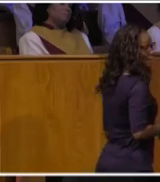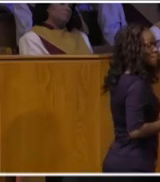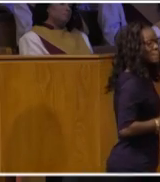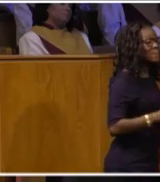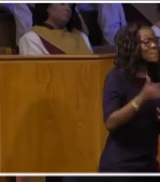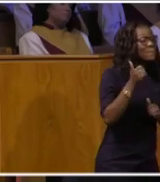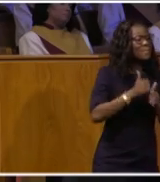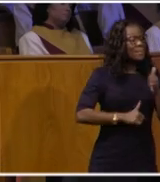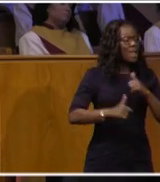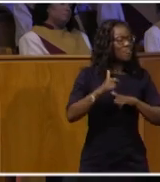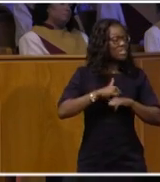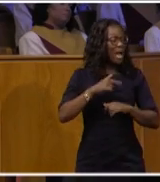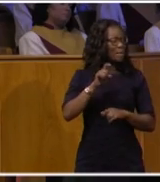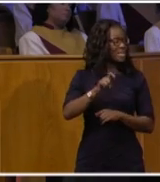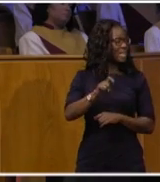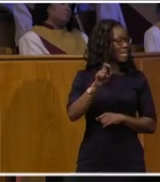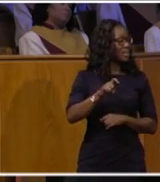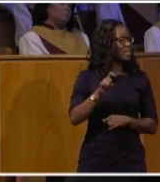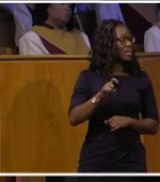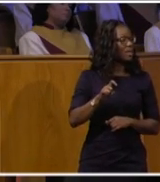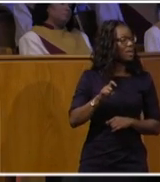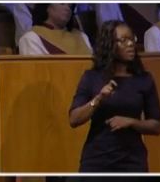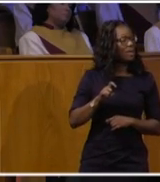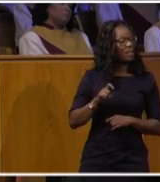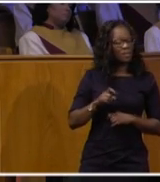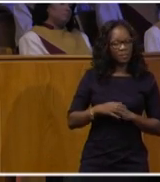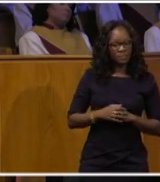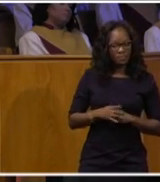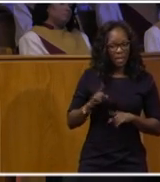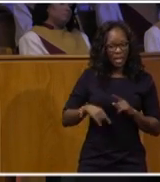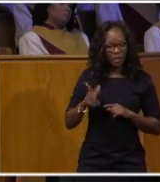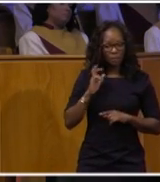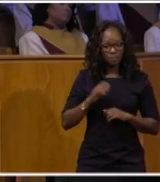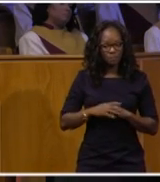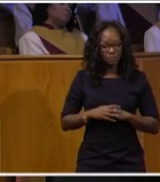Every need He is supplying.